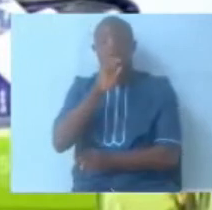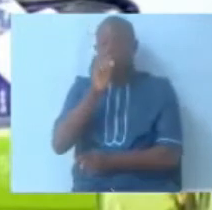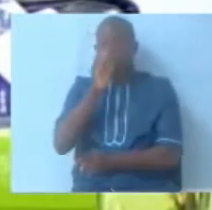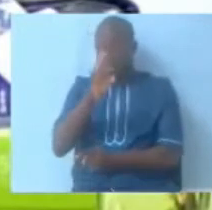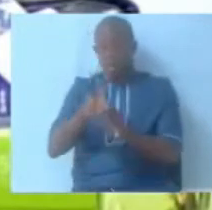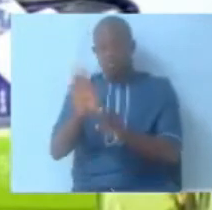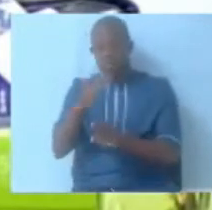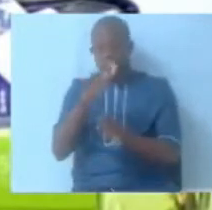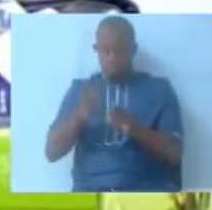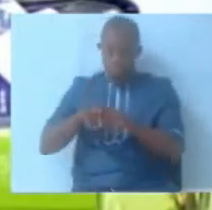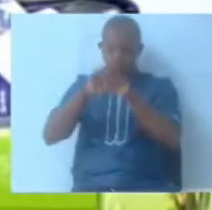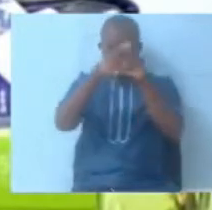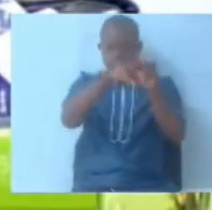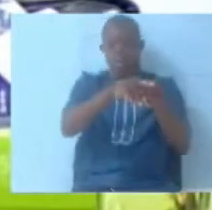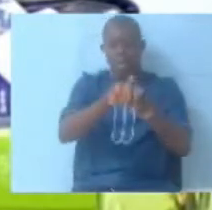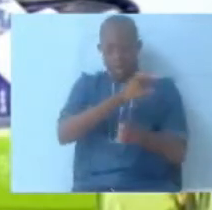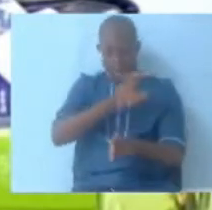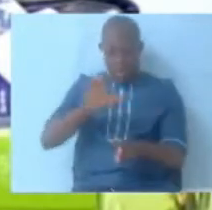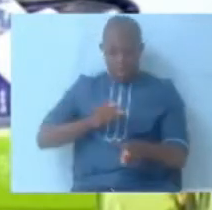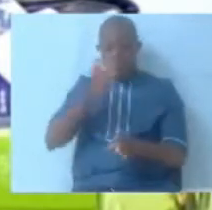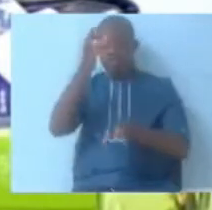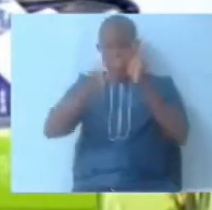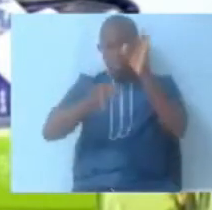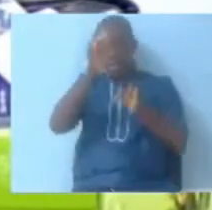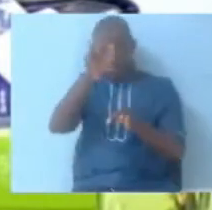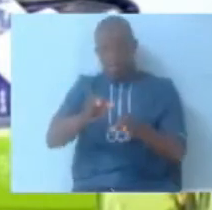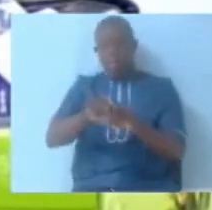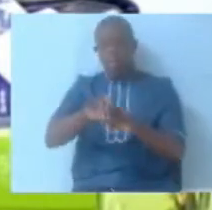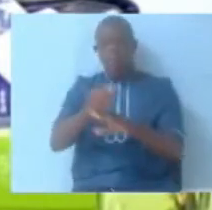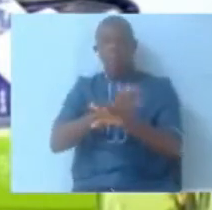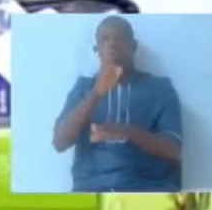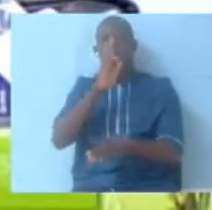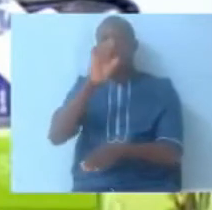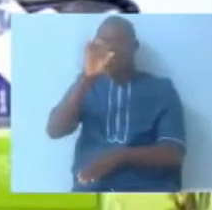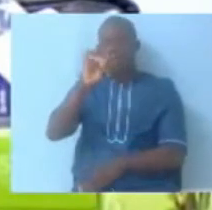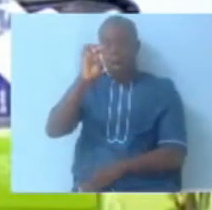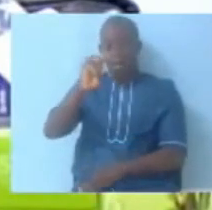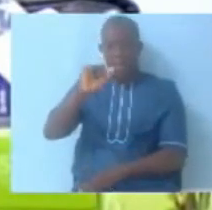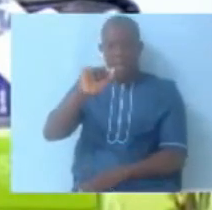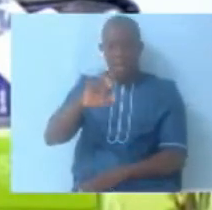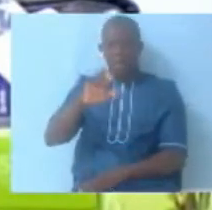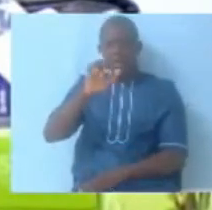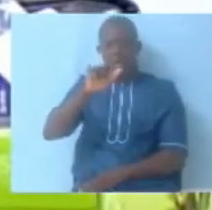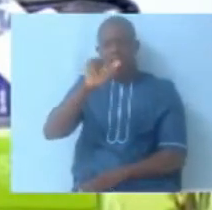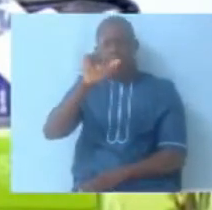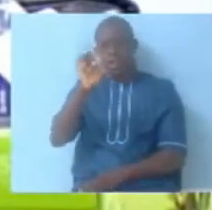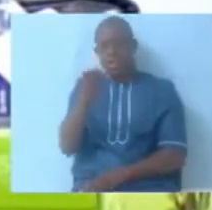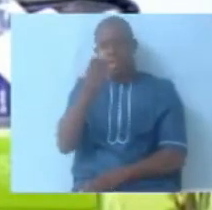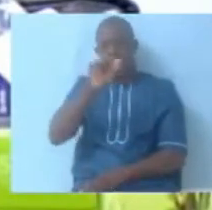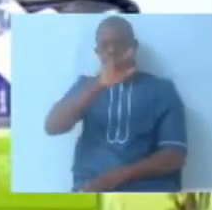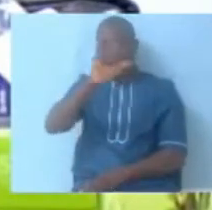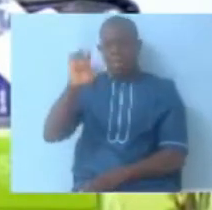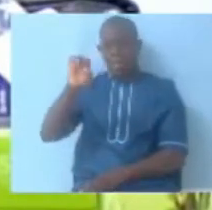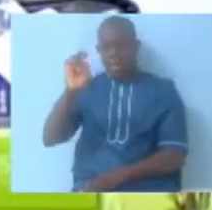But by this time it was Omar Algali who was the chief justice. Para otembo Omar Algali atelom chief justice tinu otembo. But he was the one who